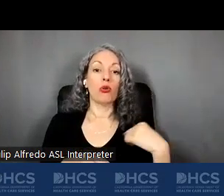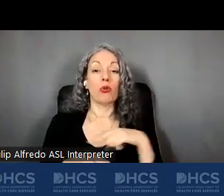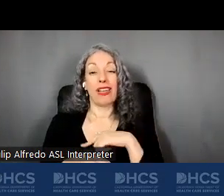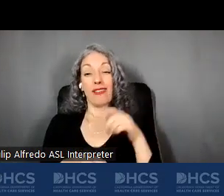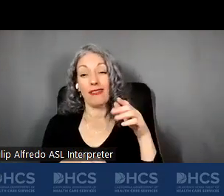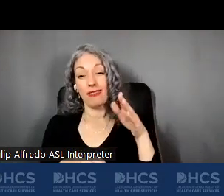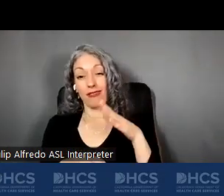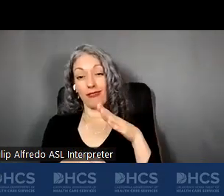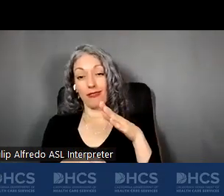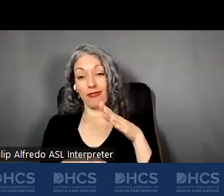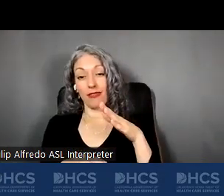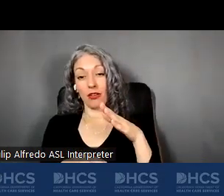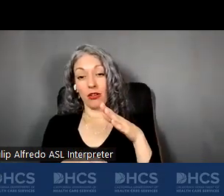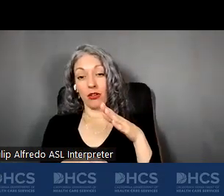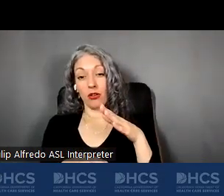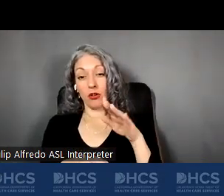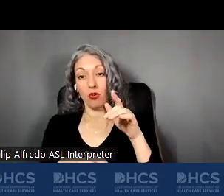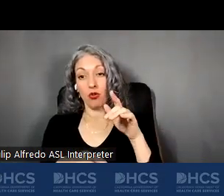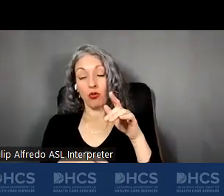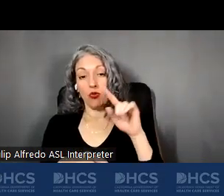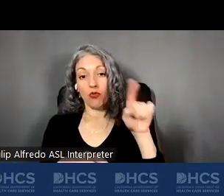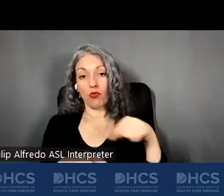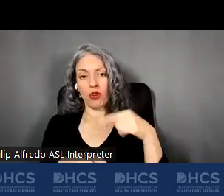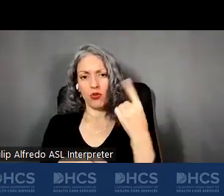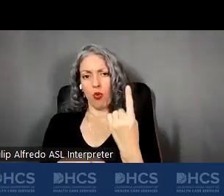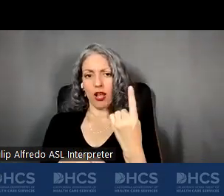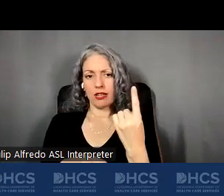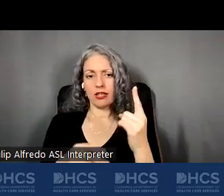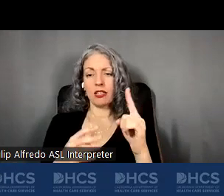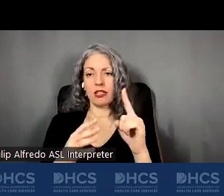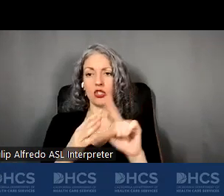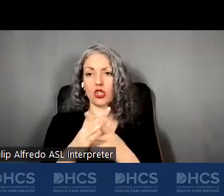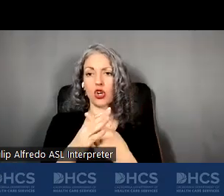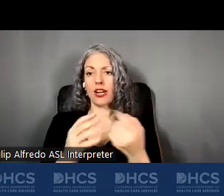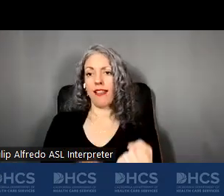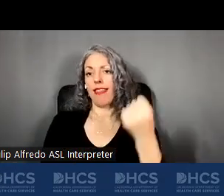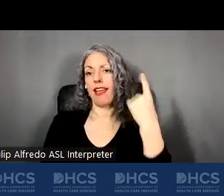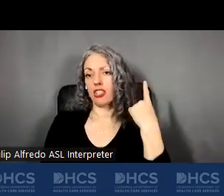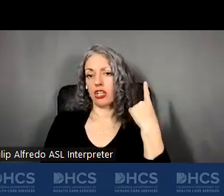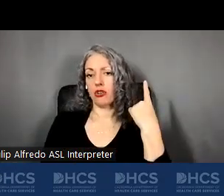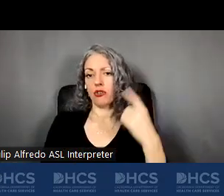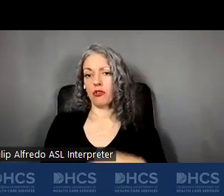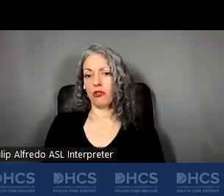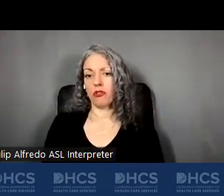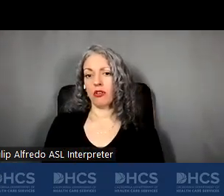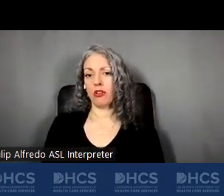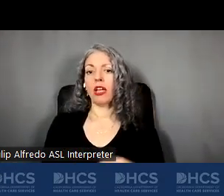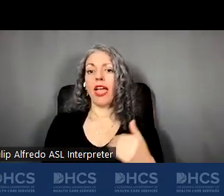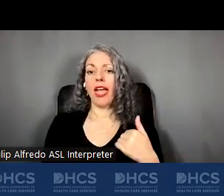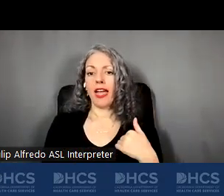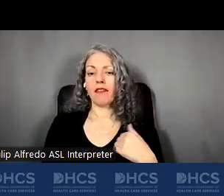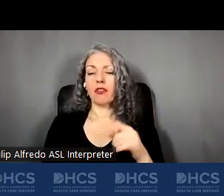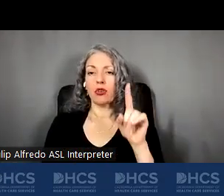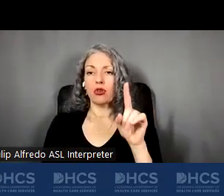one that was open last year. And we awarded a total of $207 million